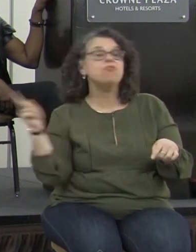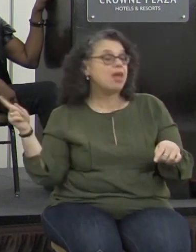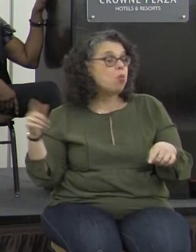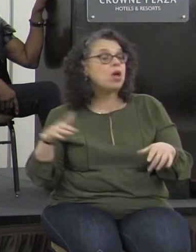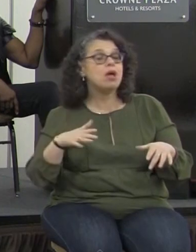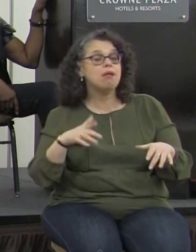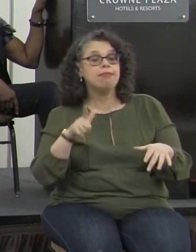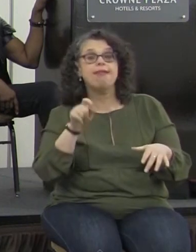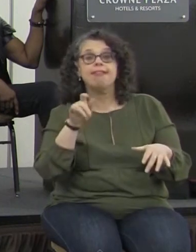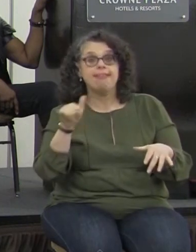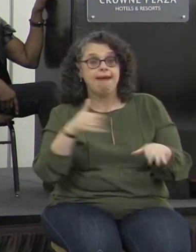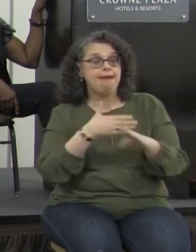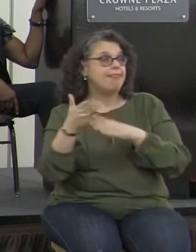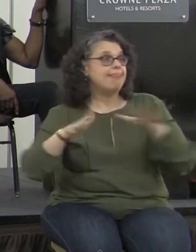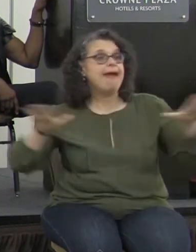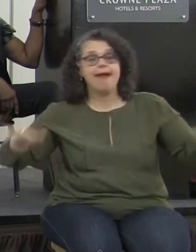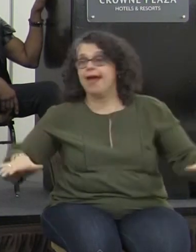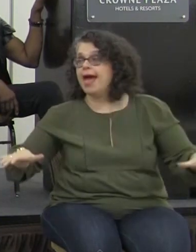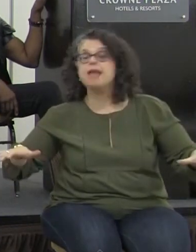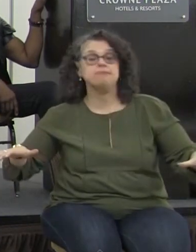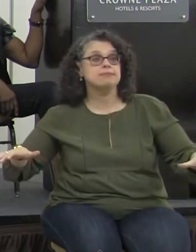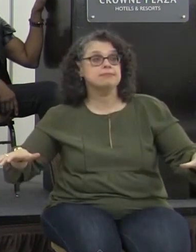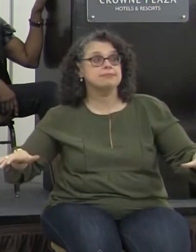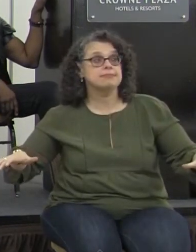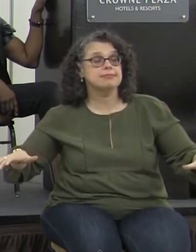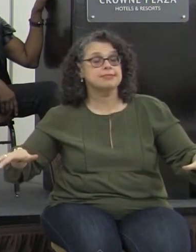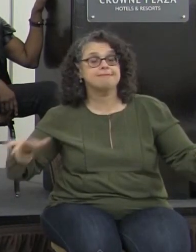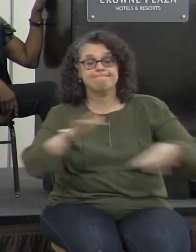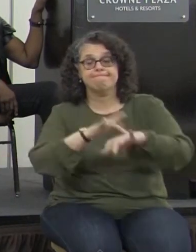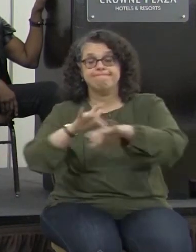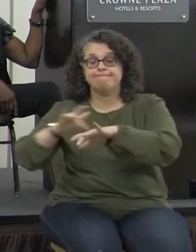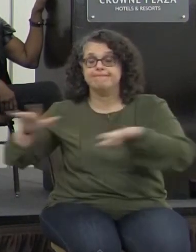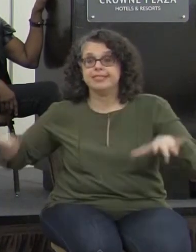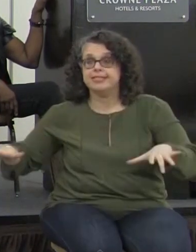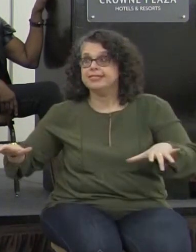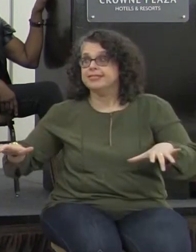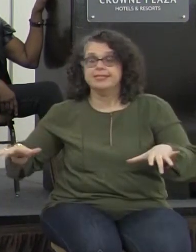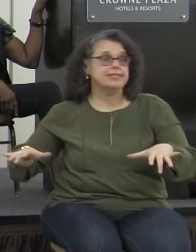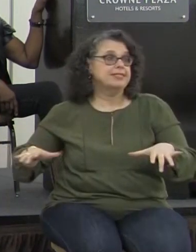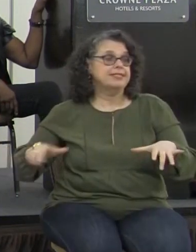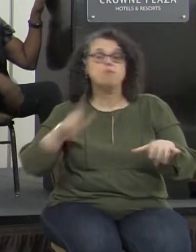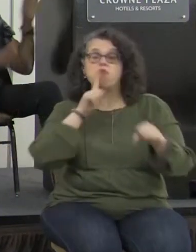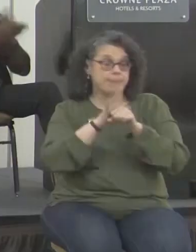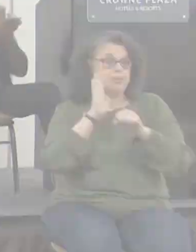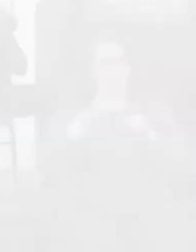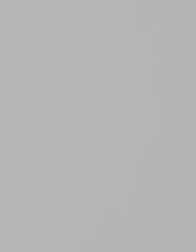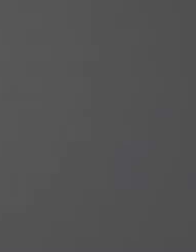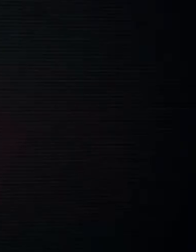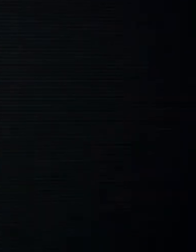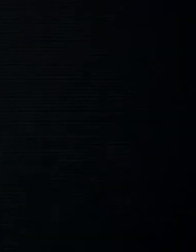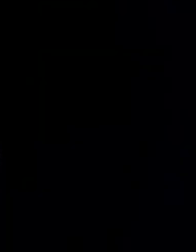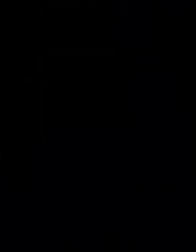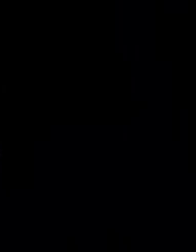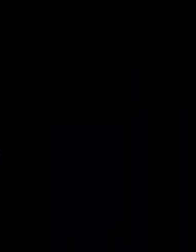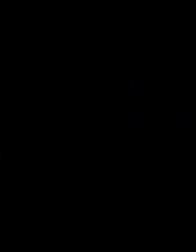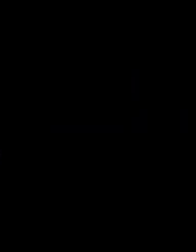you do come up here. Promise. Thank you all.